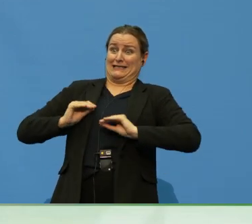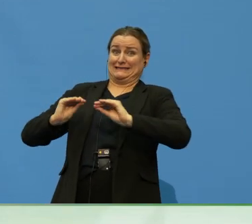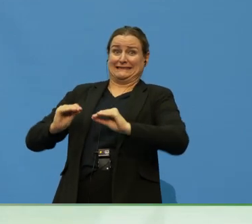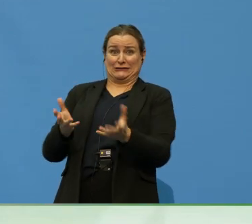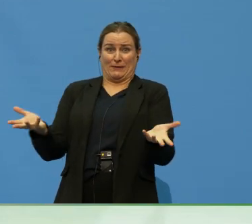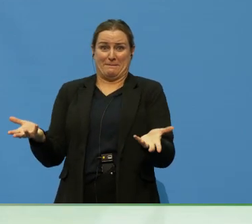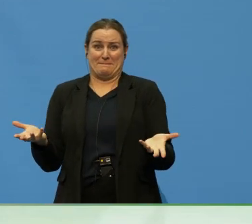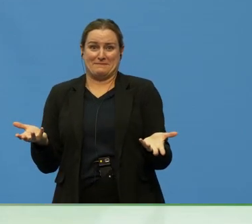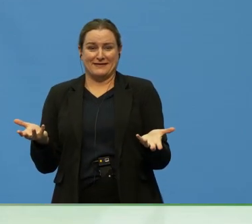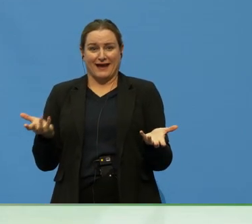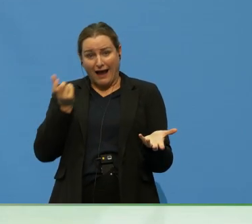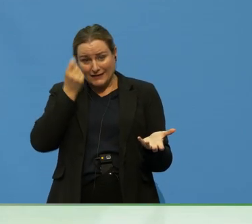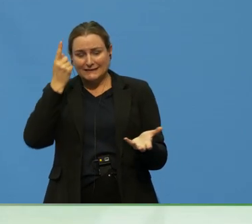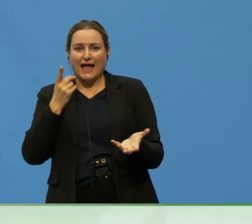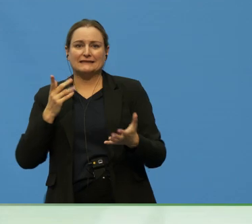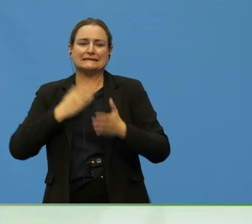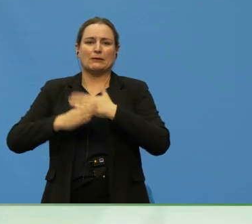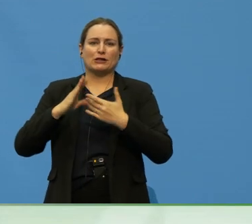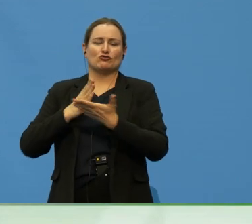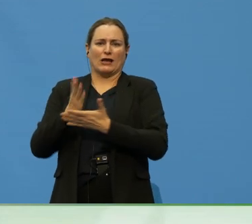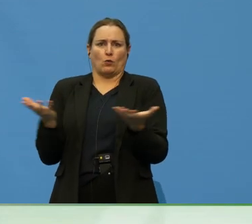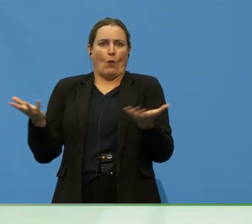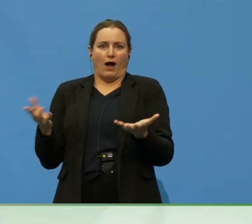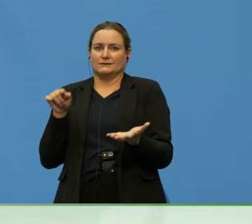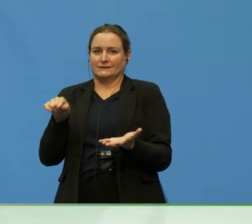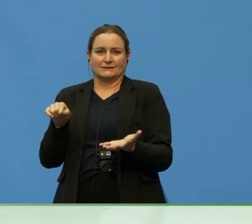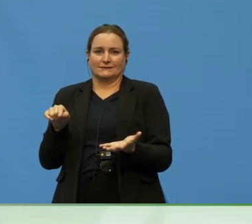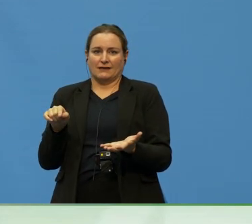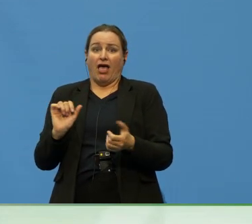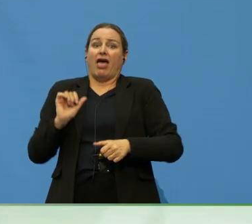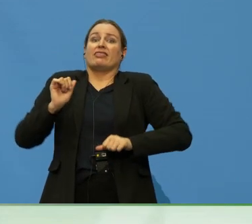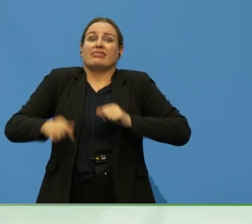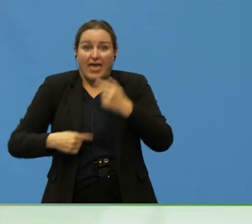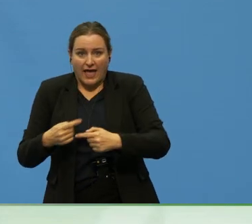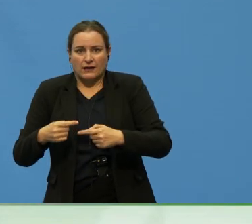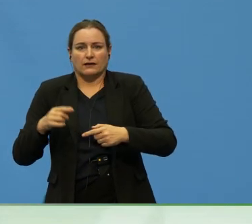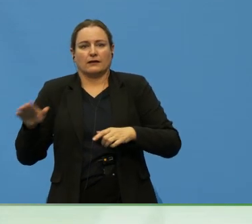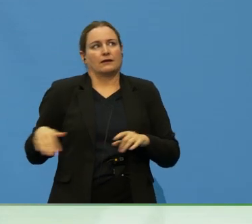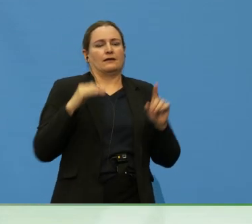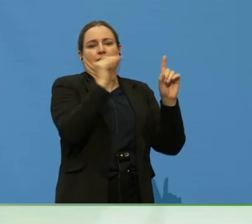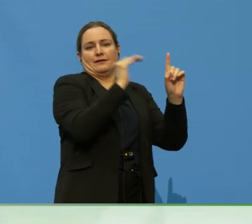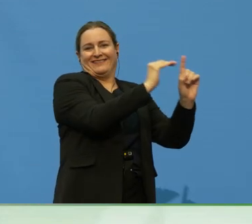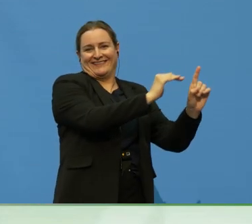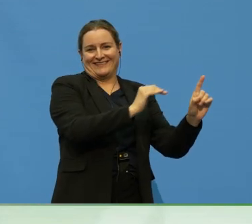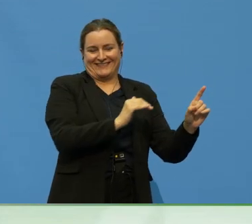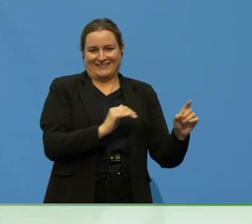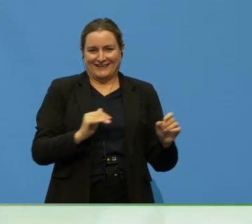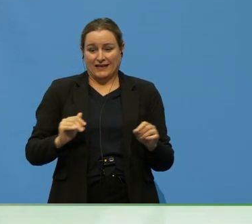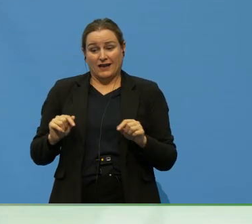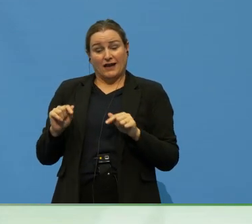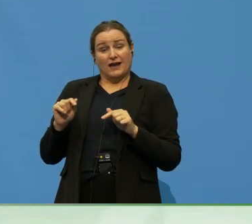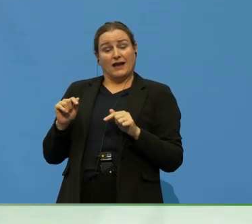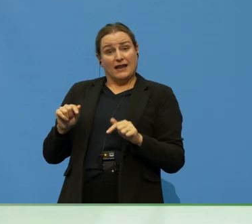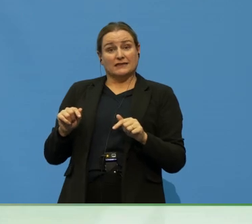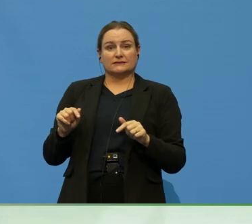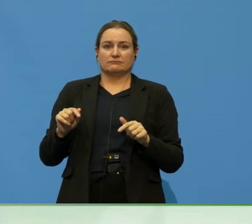key players and refining the law in terms of how it was implemented through regulations, because the regulatory framework at that level